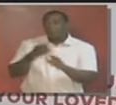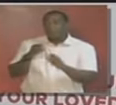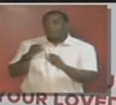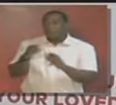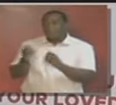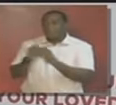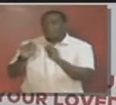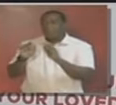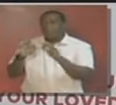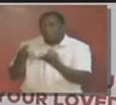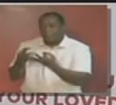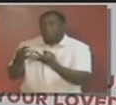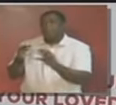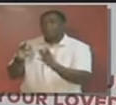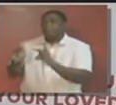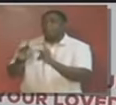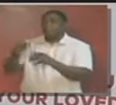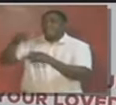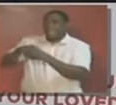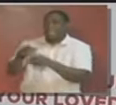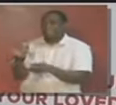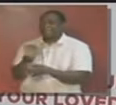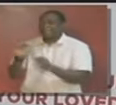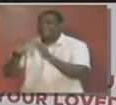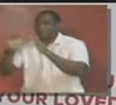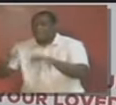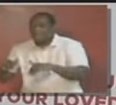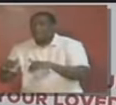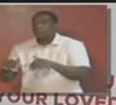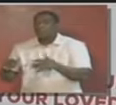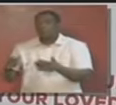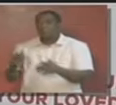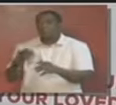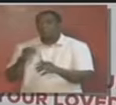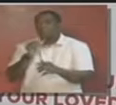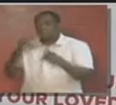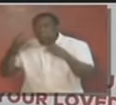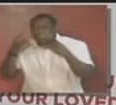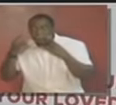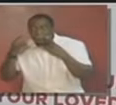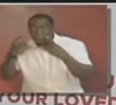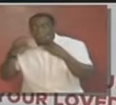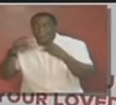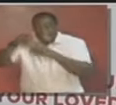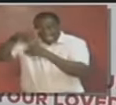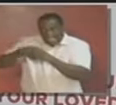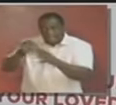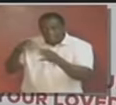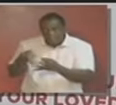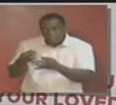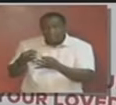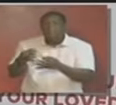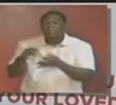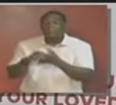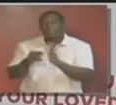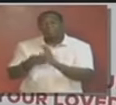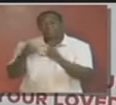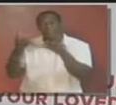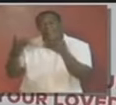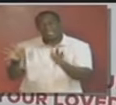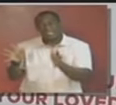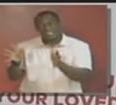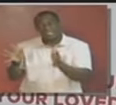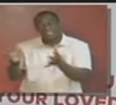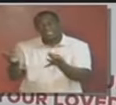point at which the person knows that they're positive. It's the point at which they would then be required to wear masks. And of course, if someone is directly caring for